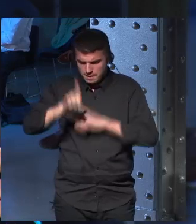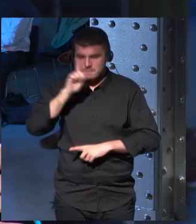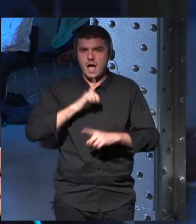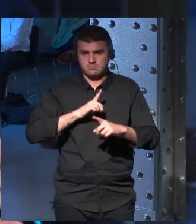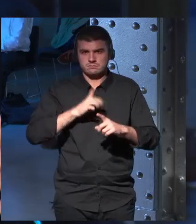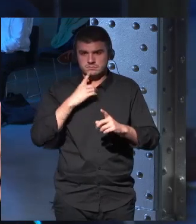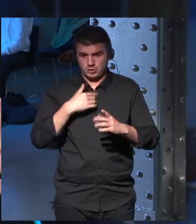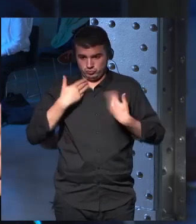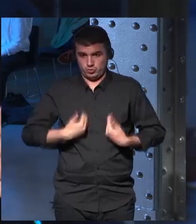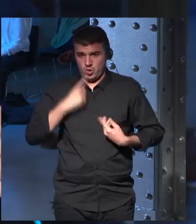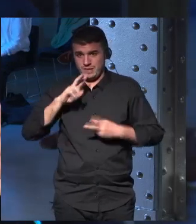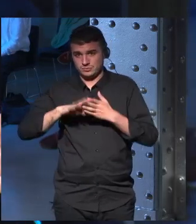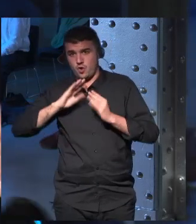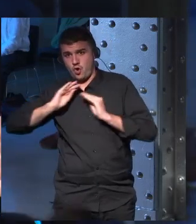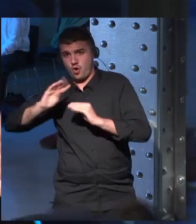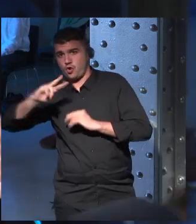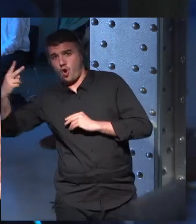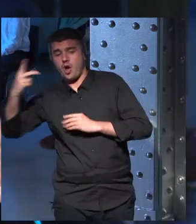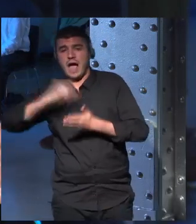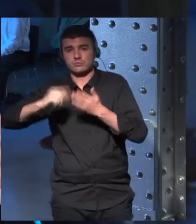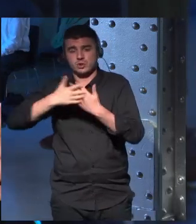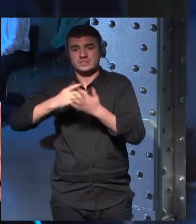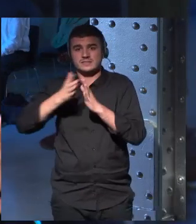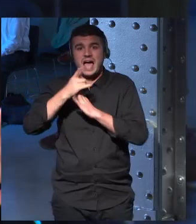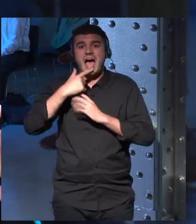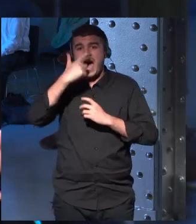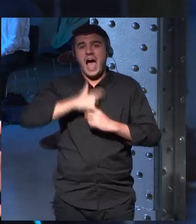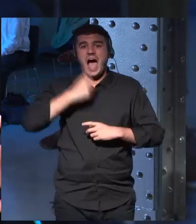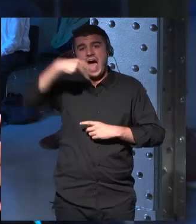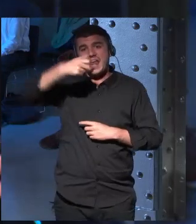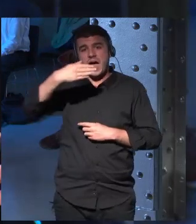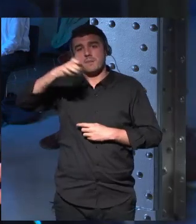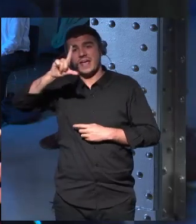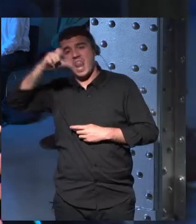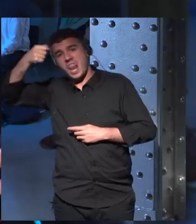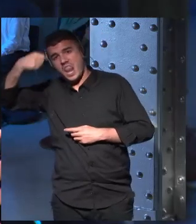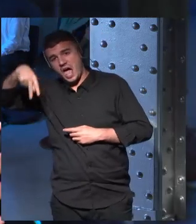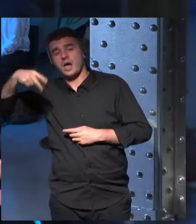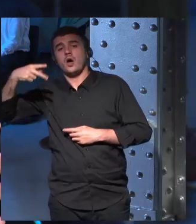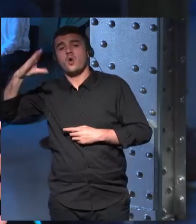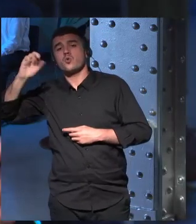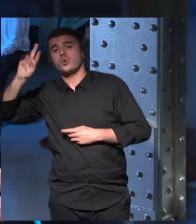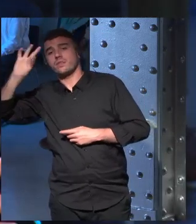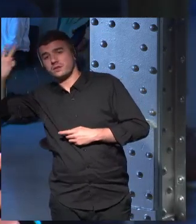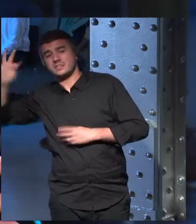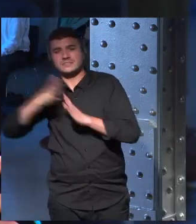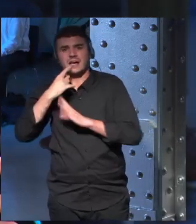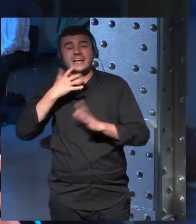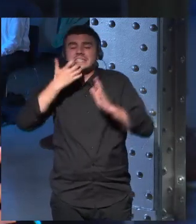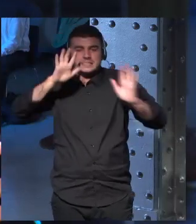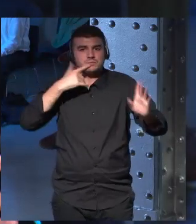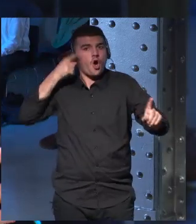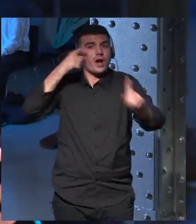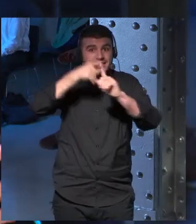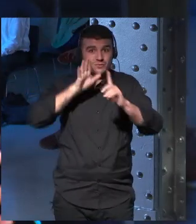psychoanalyst Arabella Coetzee, was this: if the goal of psychoanalysis is this practical